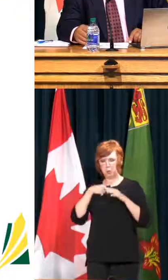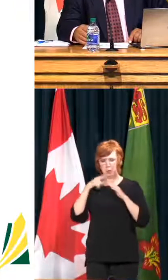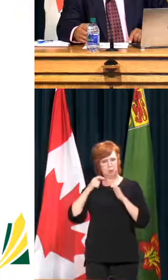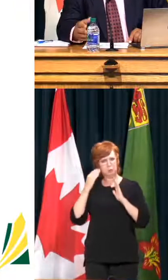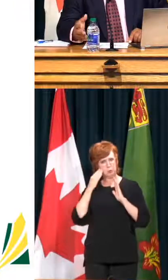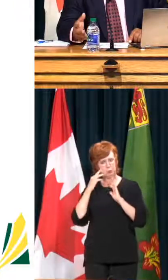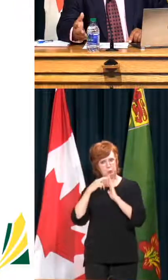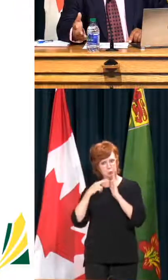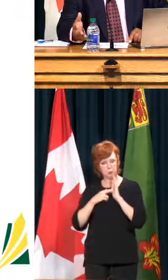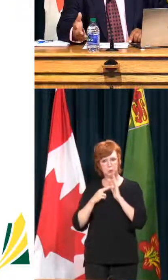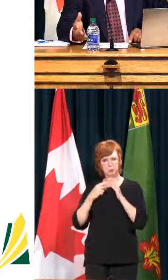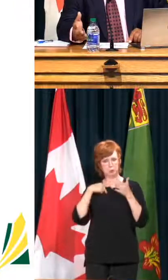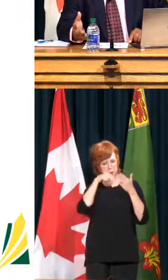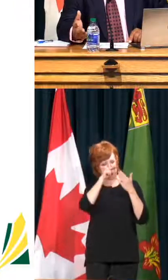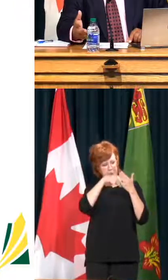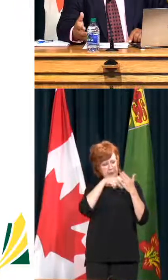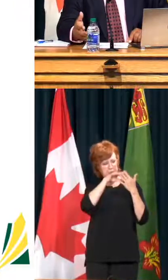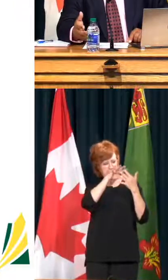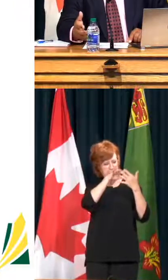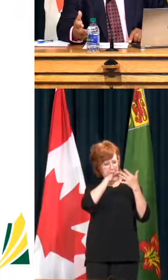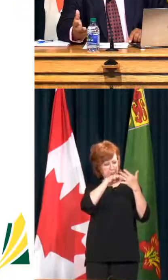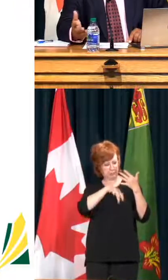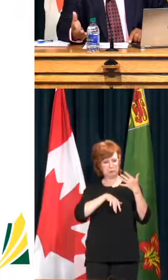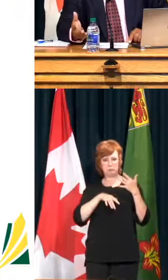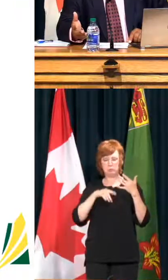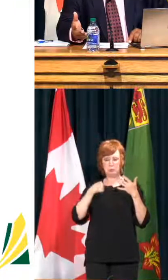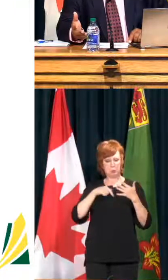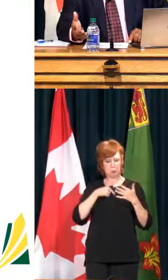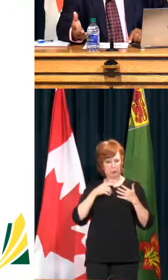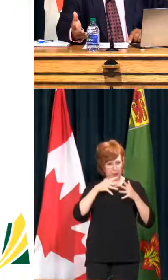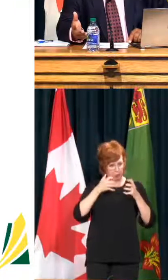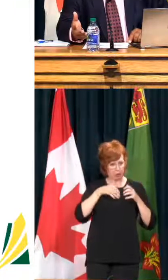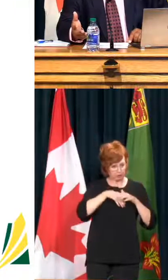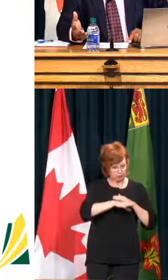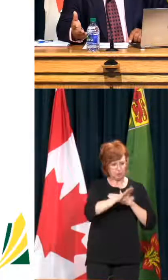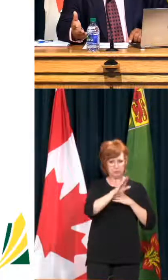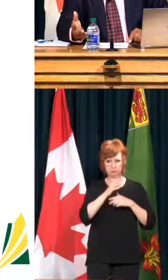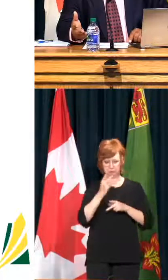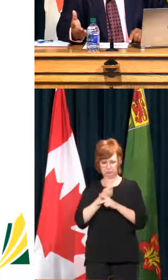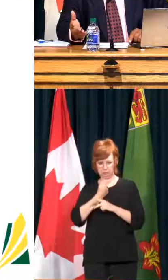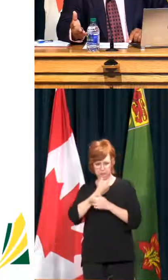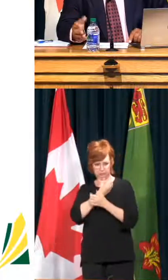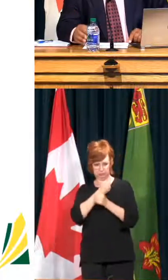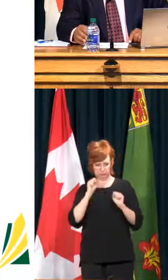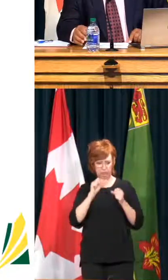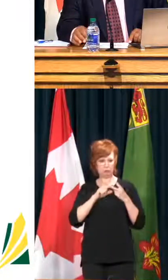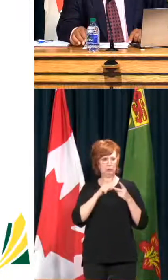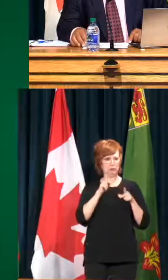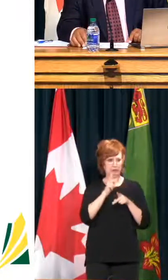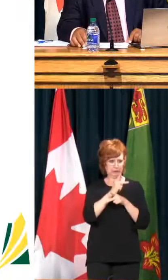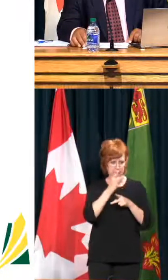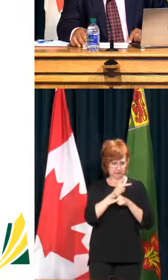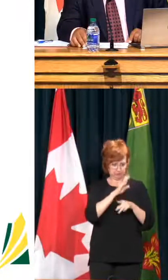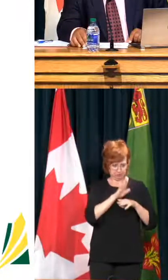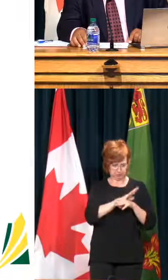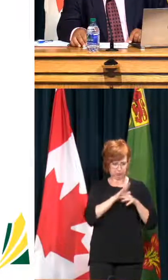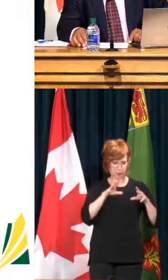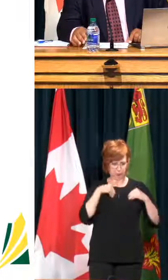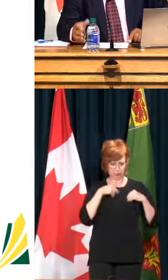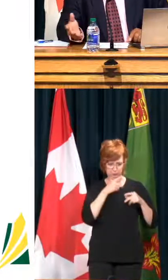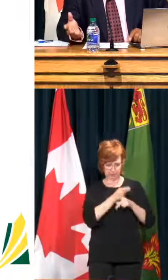open in a manner that keeps us safe, that keeps business owners and operators safe, and that keeps our case numbers